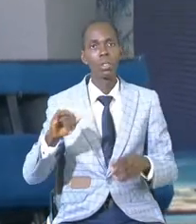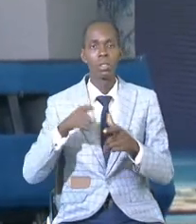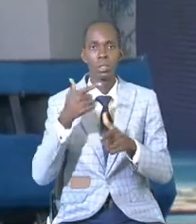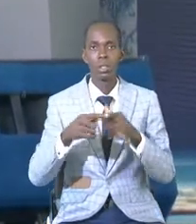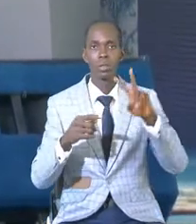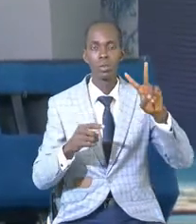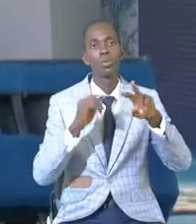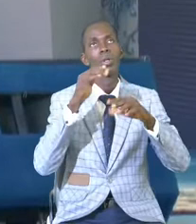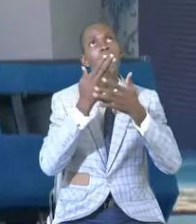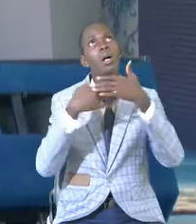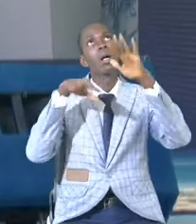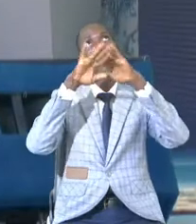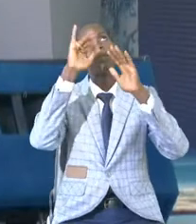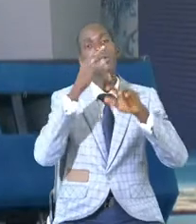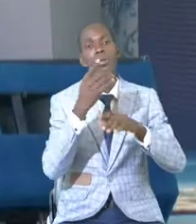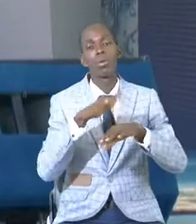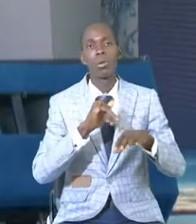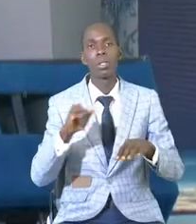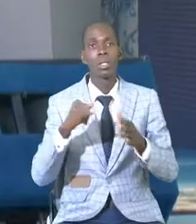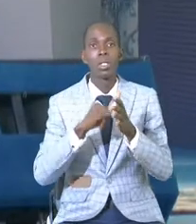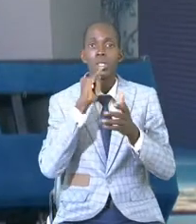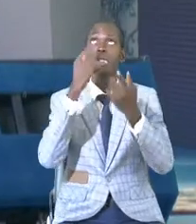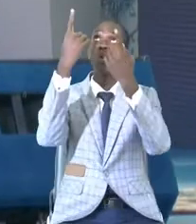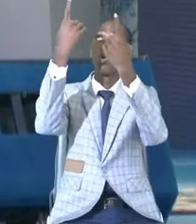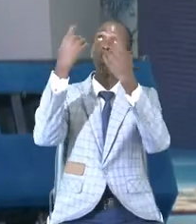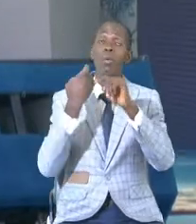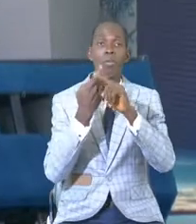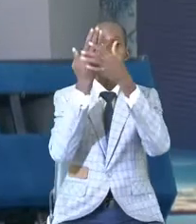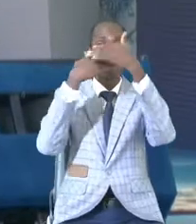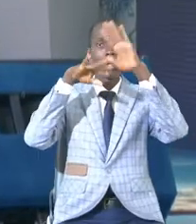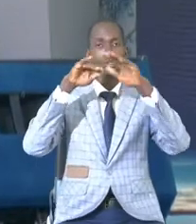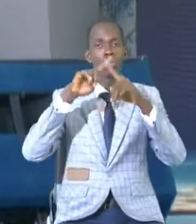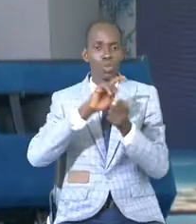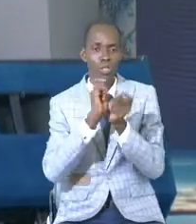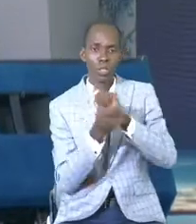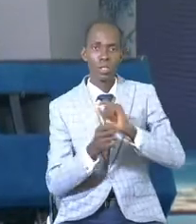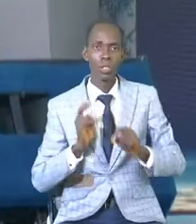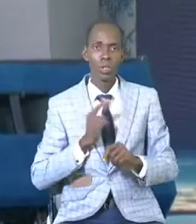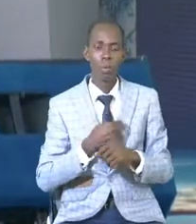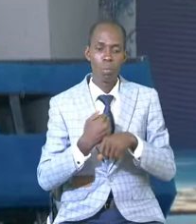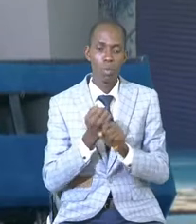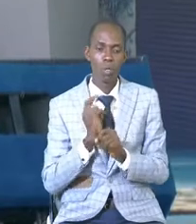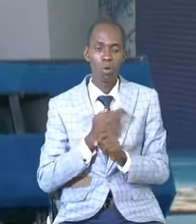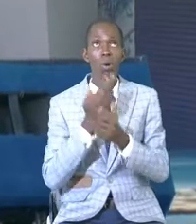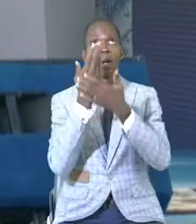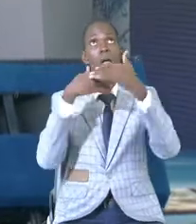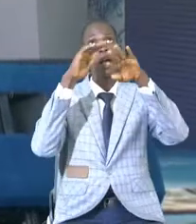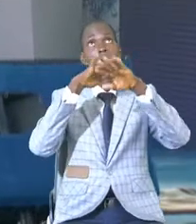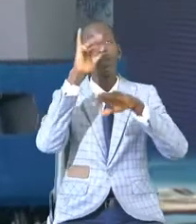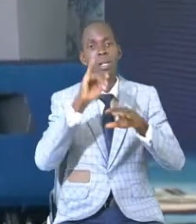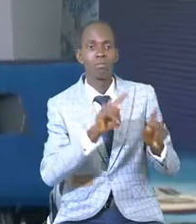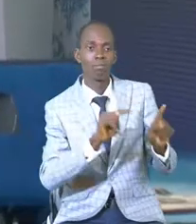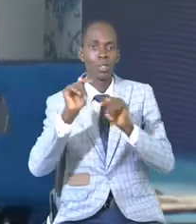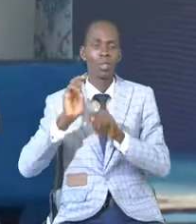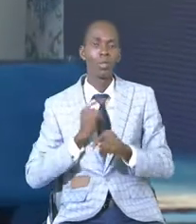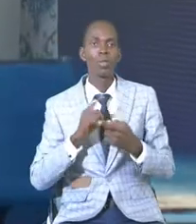calling is coming from heaven to transform us, make us heavenly, and take us to heaven at last. And so he